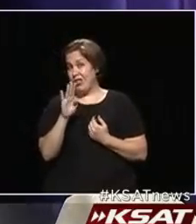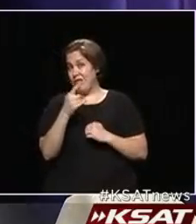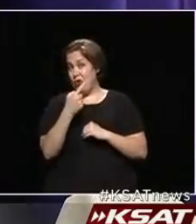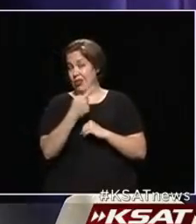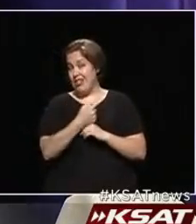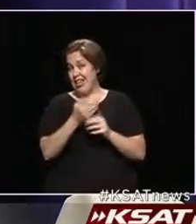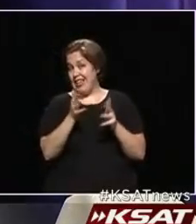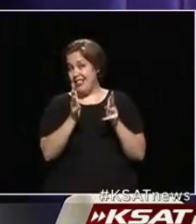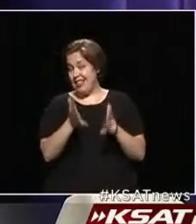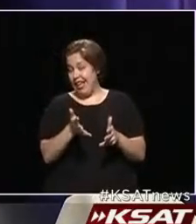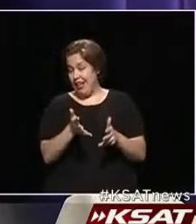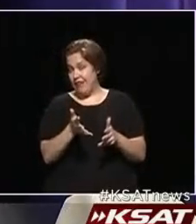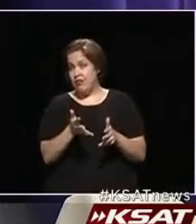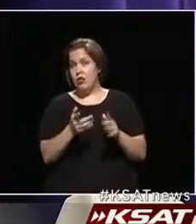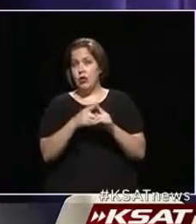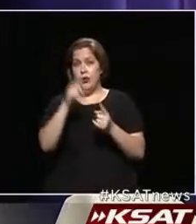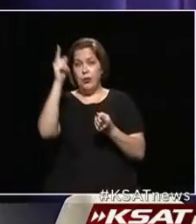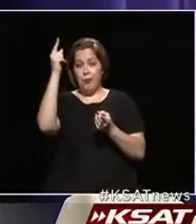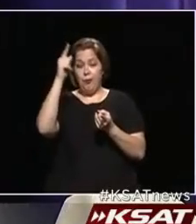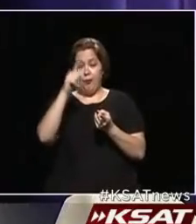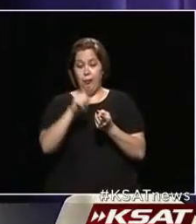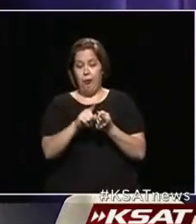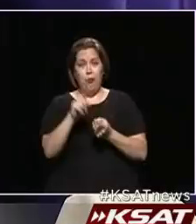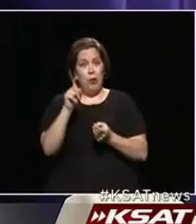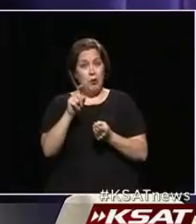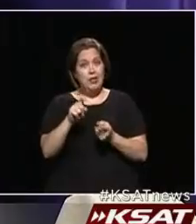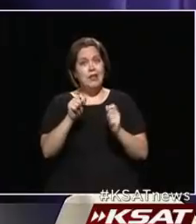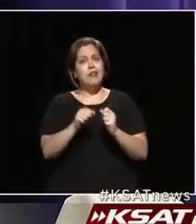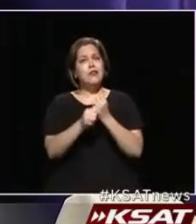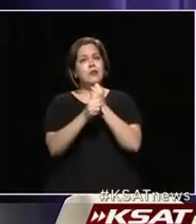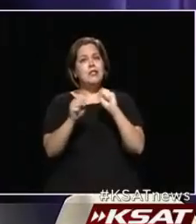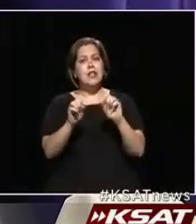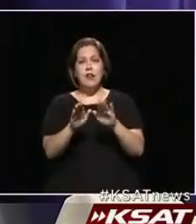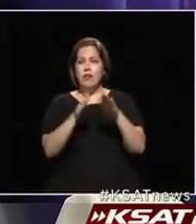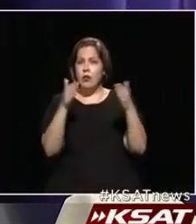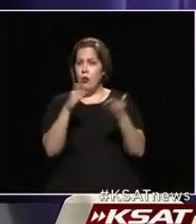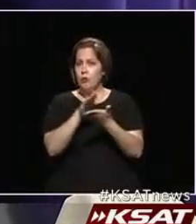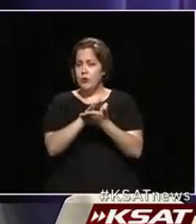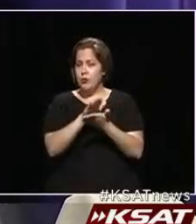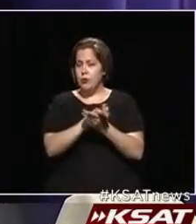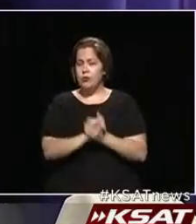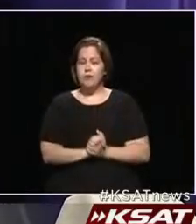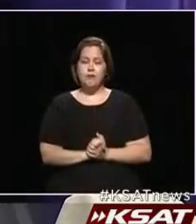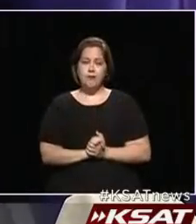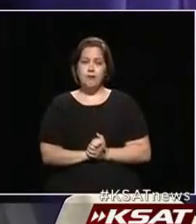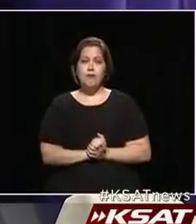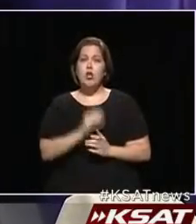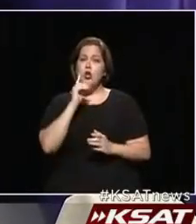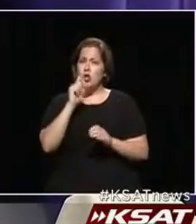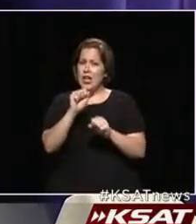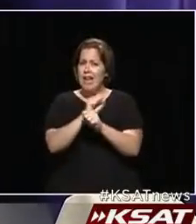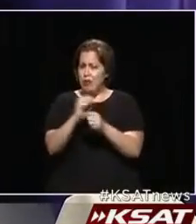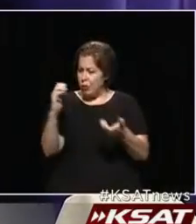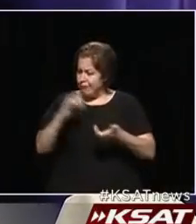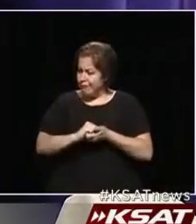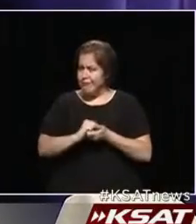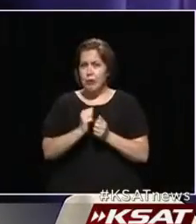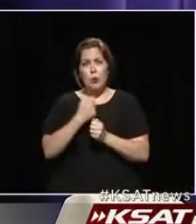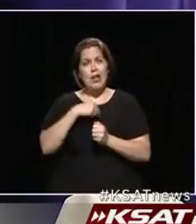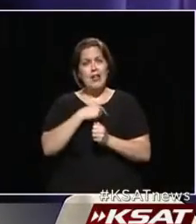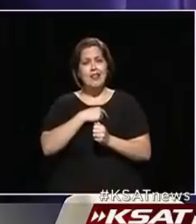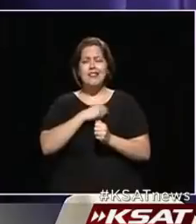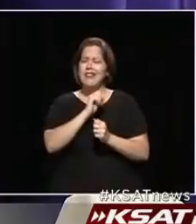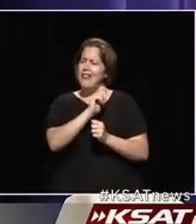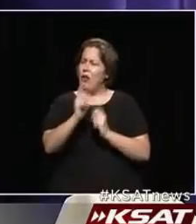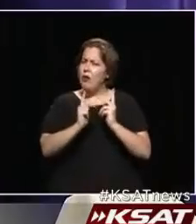to get down where we need to be so that we can safely open the schools. So you'll have to work with us, and everybody has to be